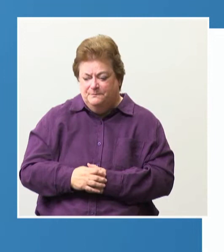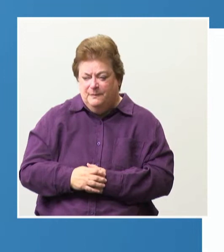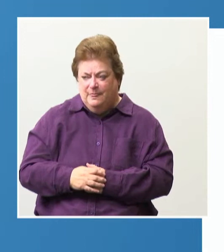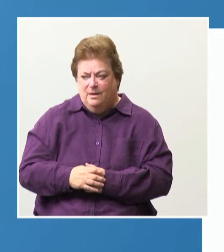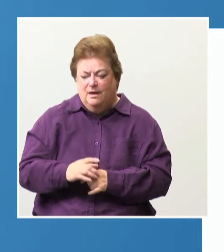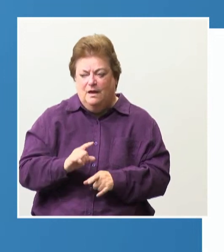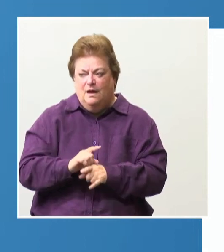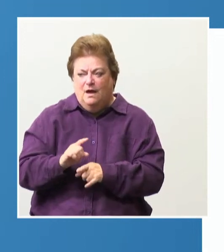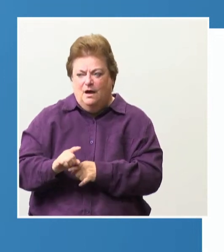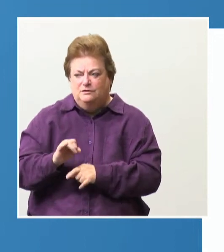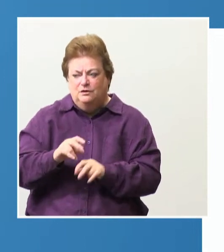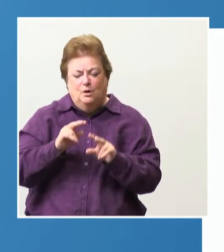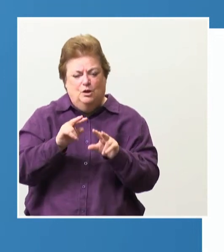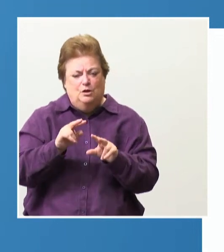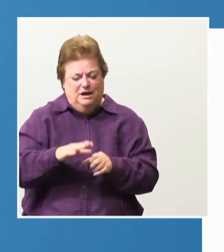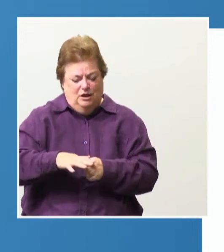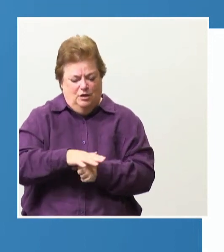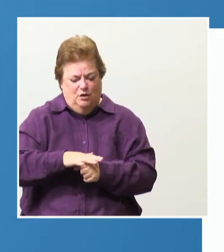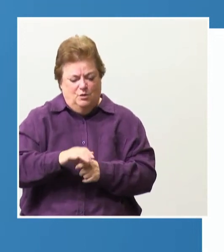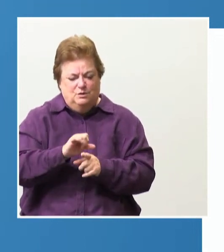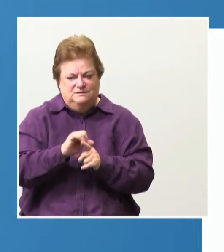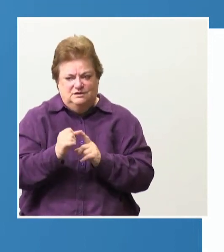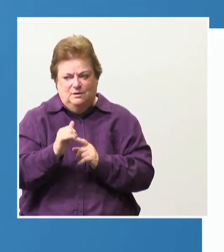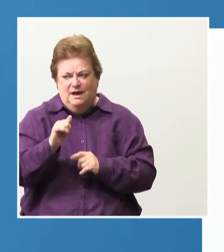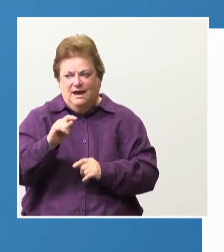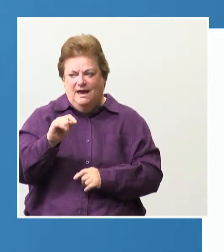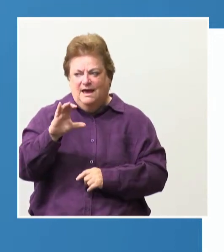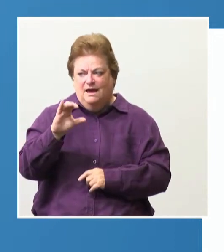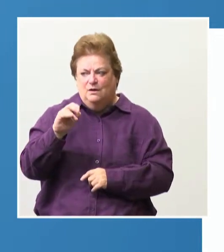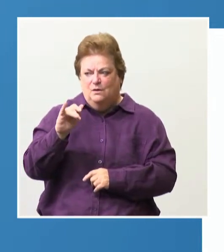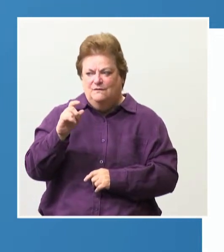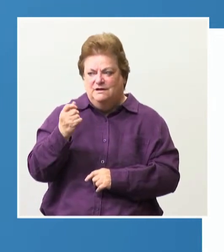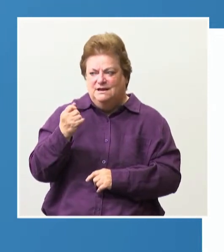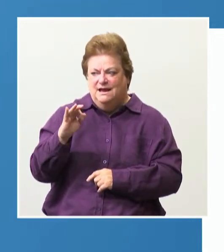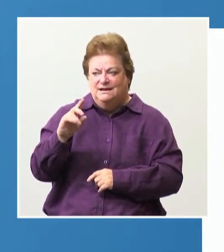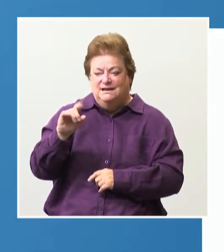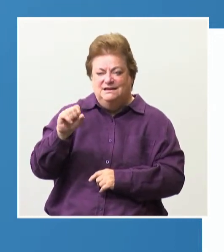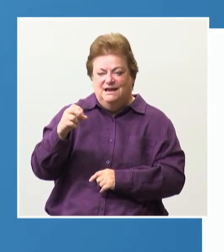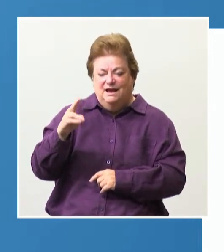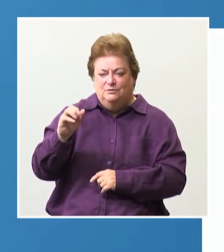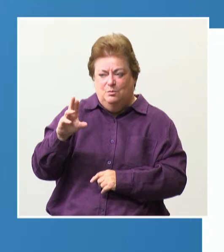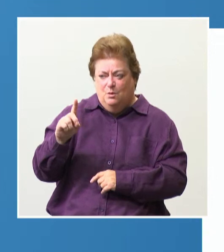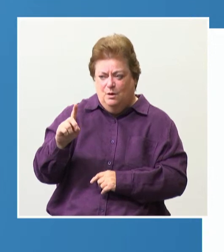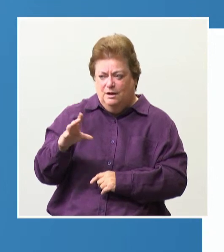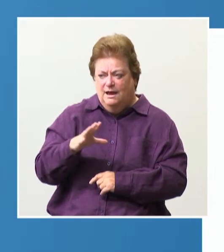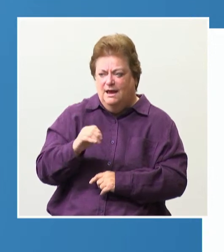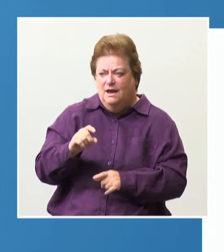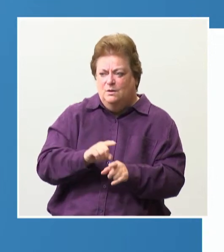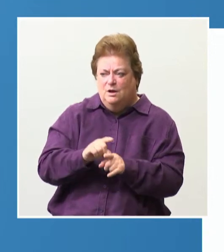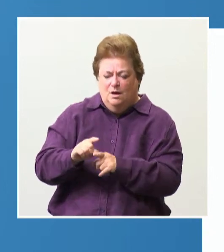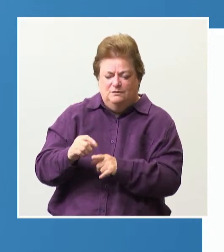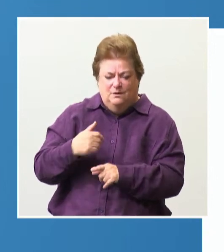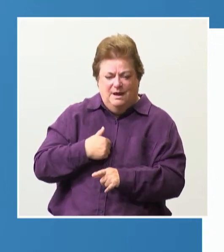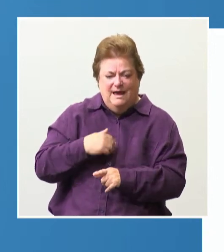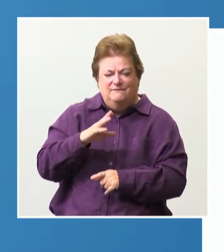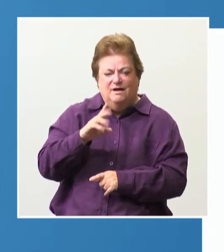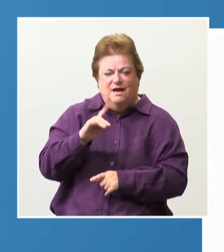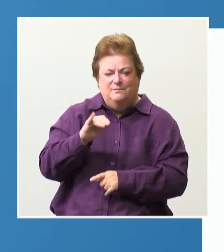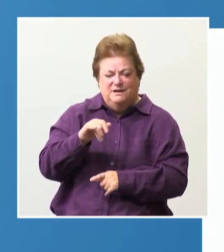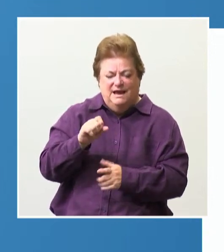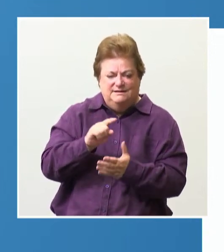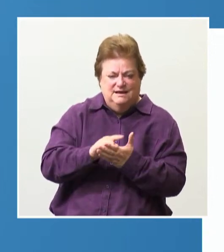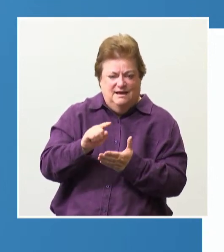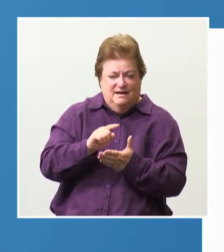also track our local situation daily on the COVID-19 dashboard. We also issue COVID-19 updates